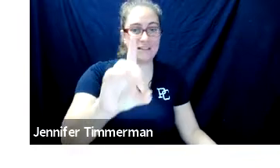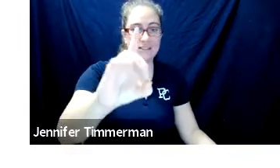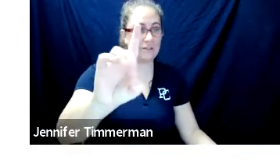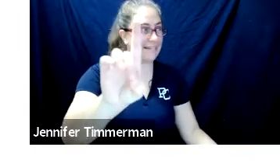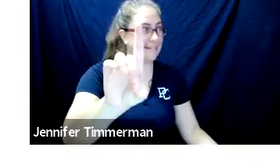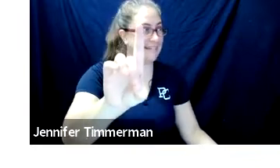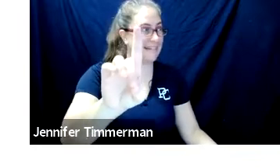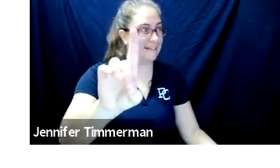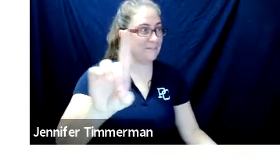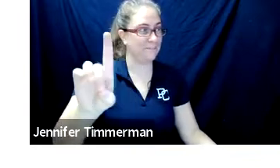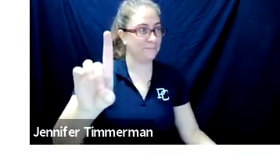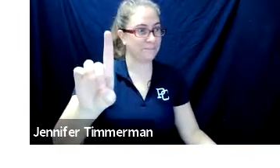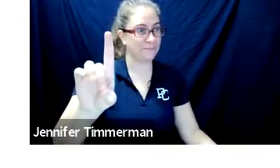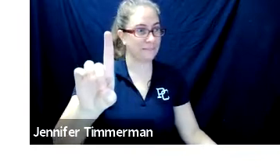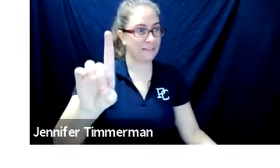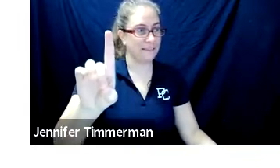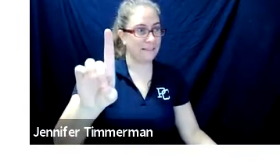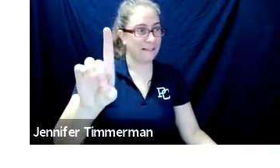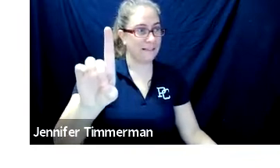first. So D